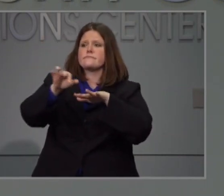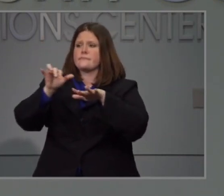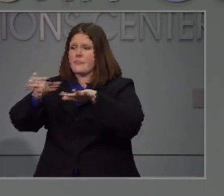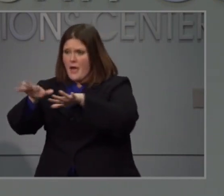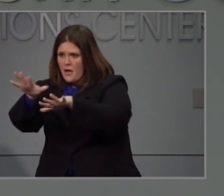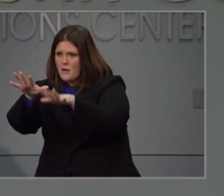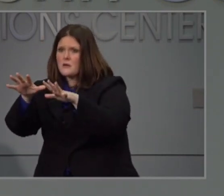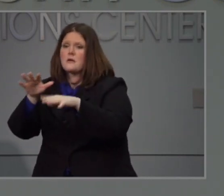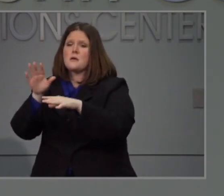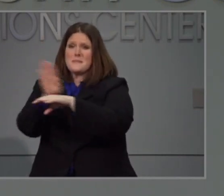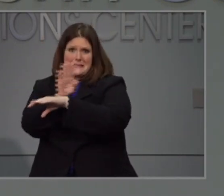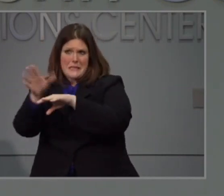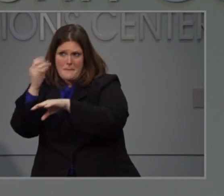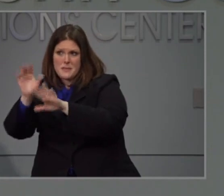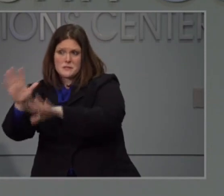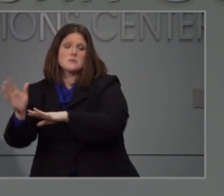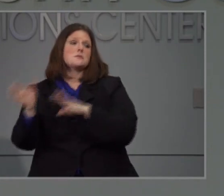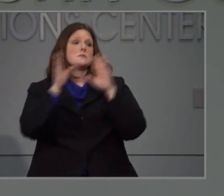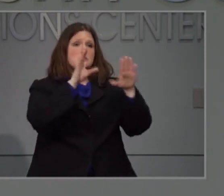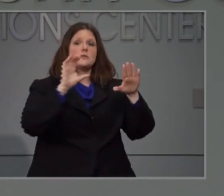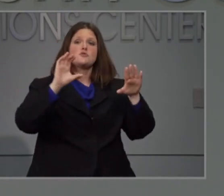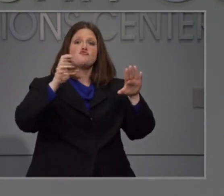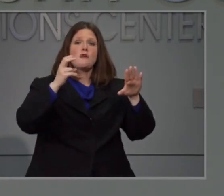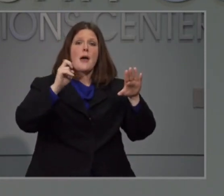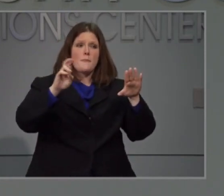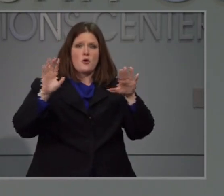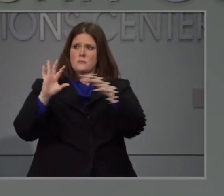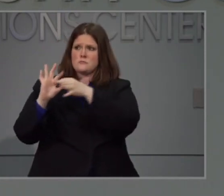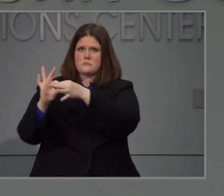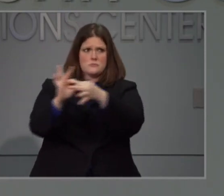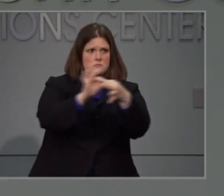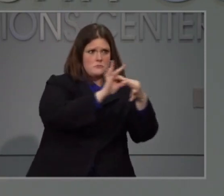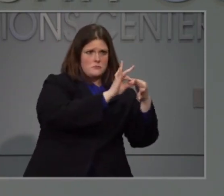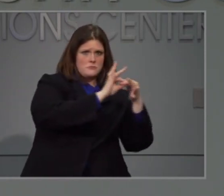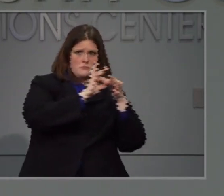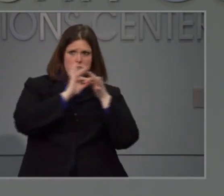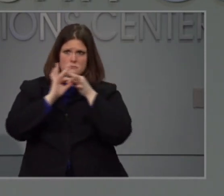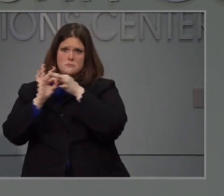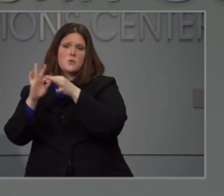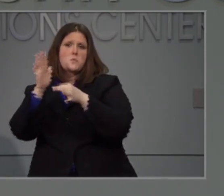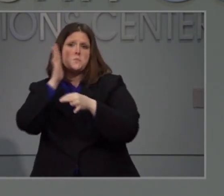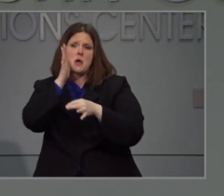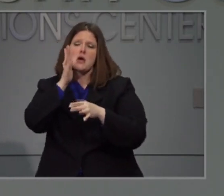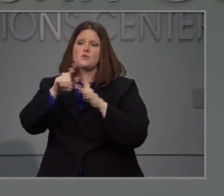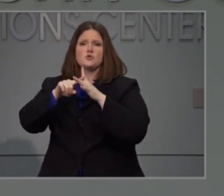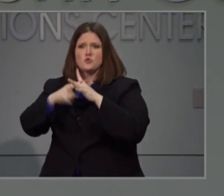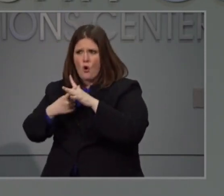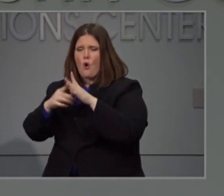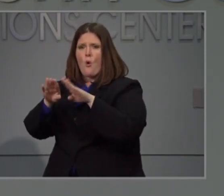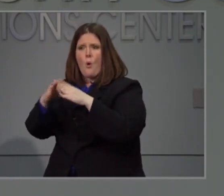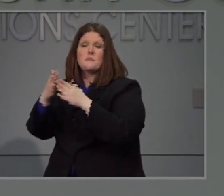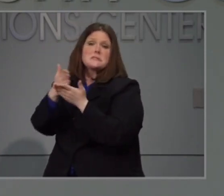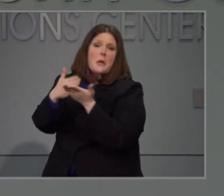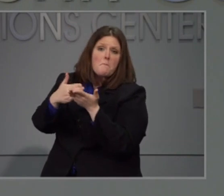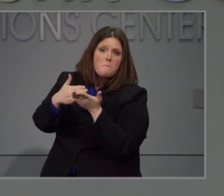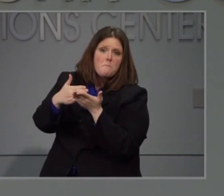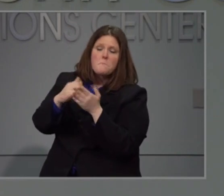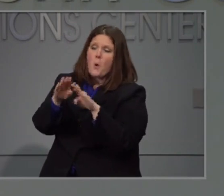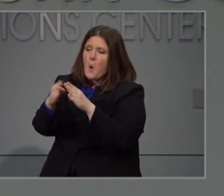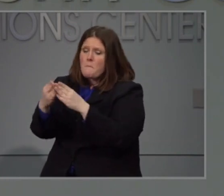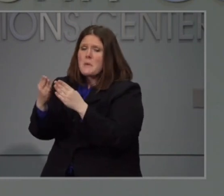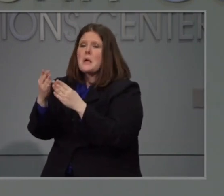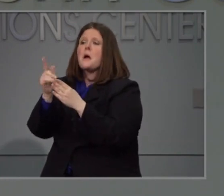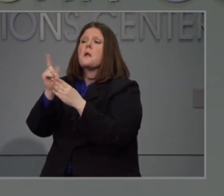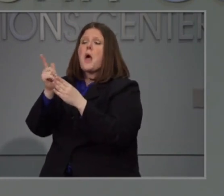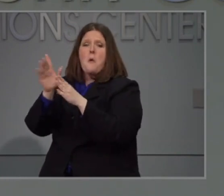into phase 2, we'll be talking about opening some or all of those businesses, and look forward